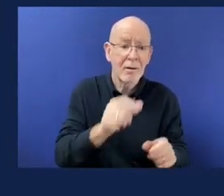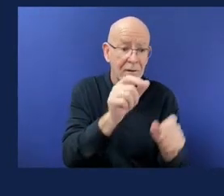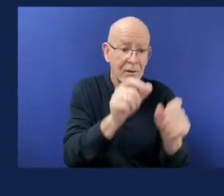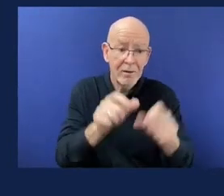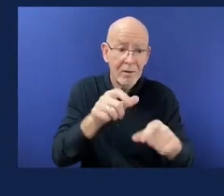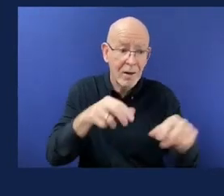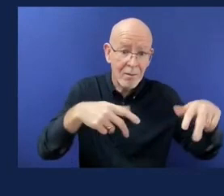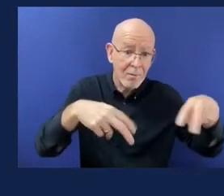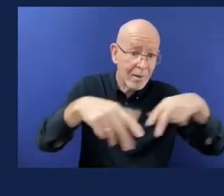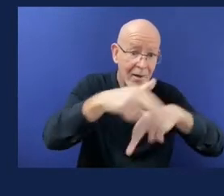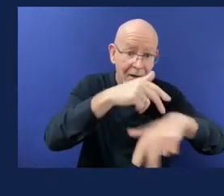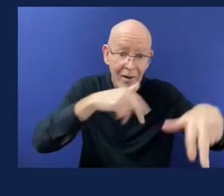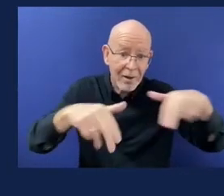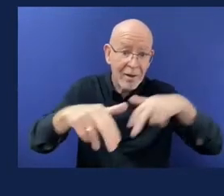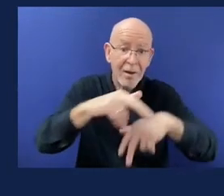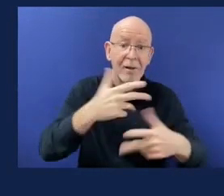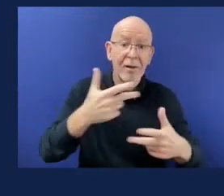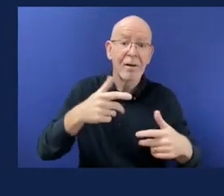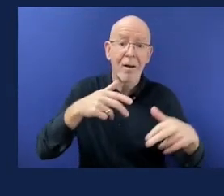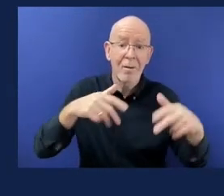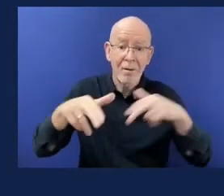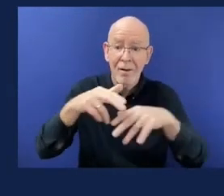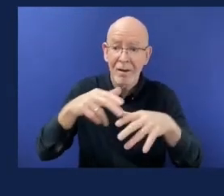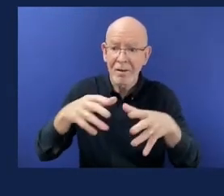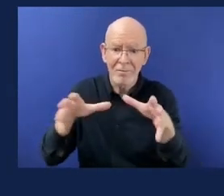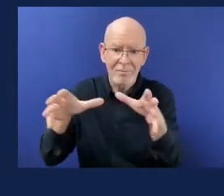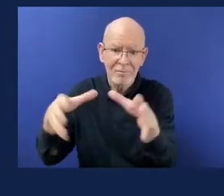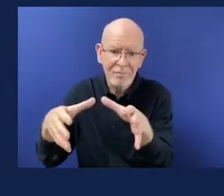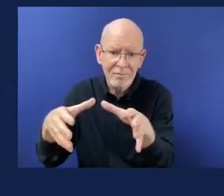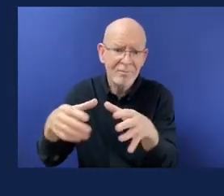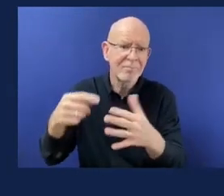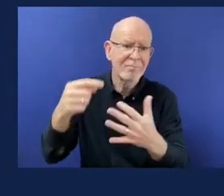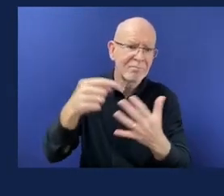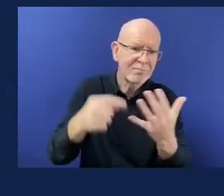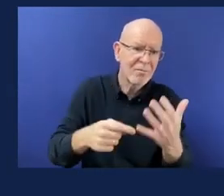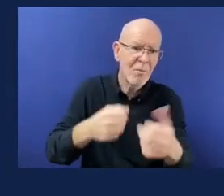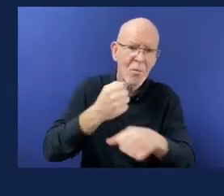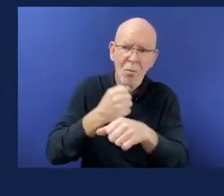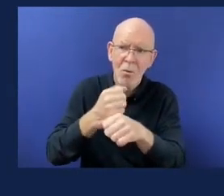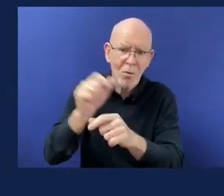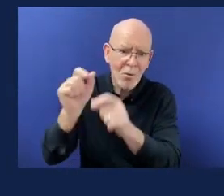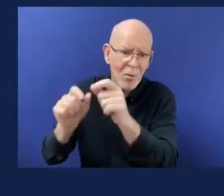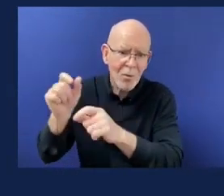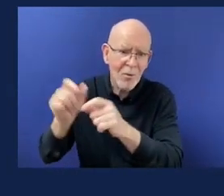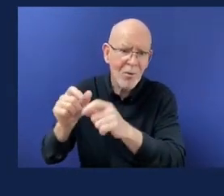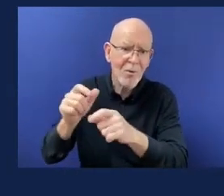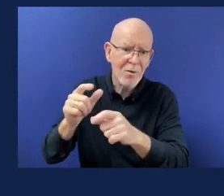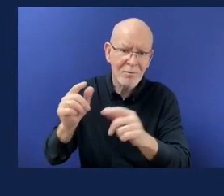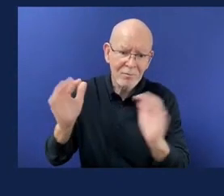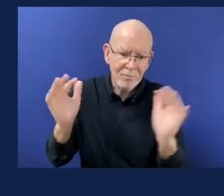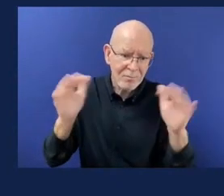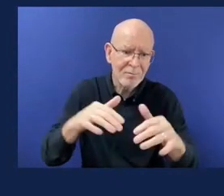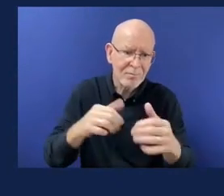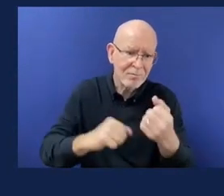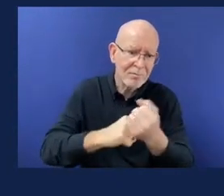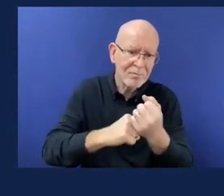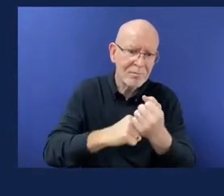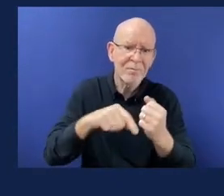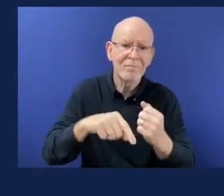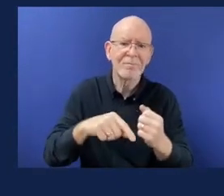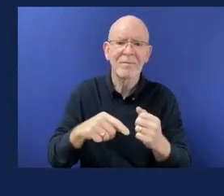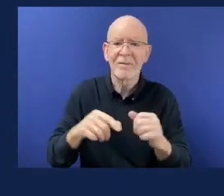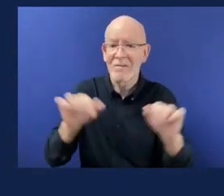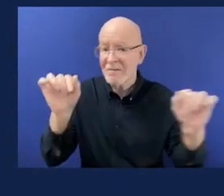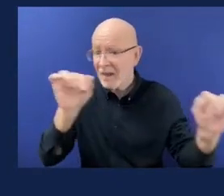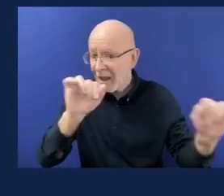related concerns that need to be addressed as part of FIFA's planning for the tournament, and then to make recommendations back